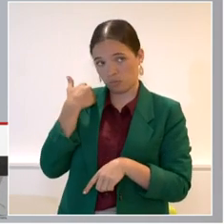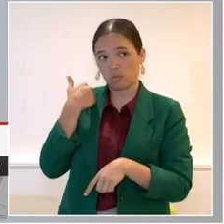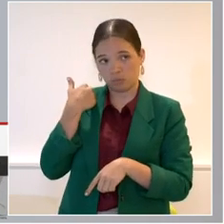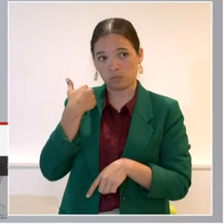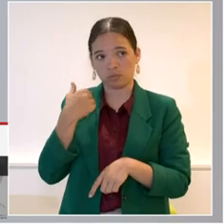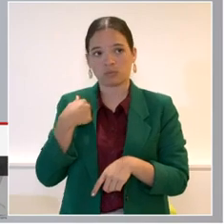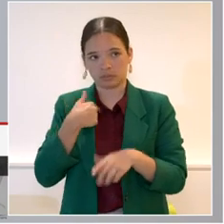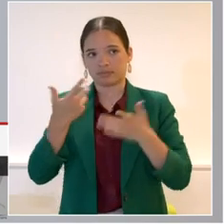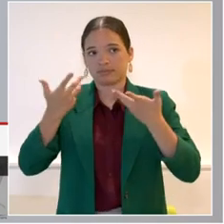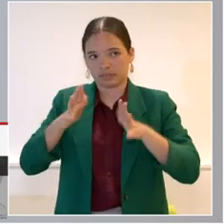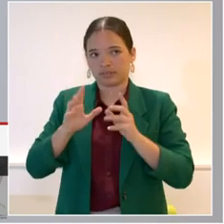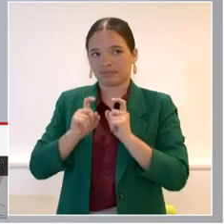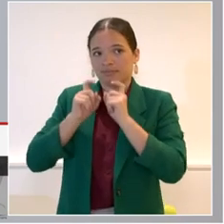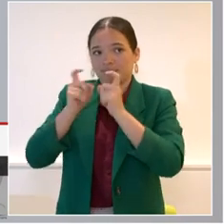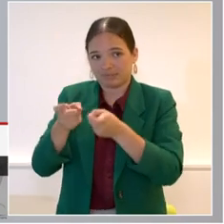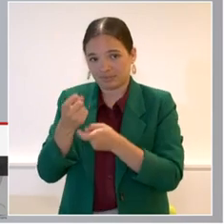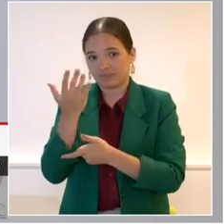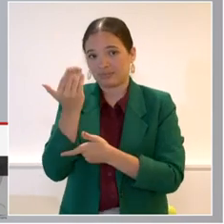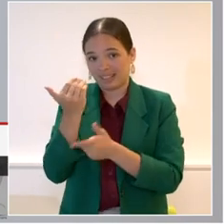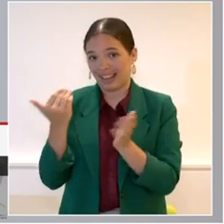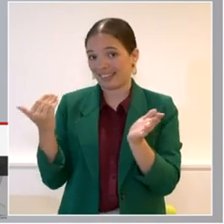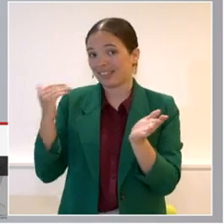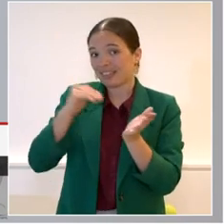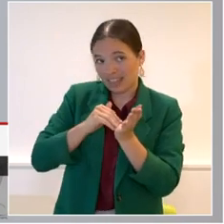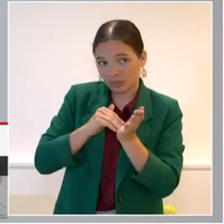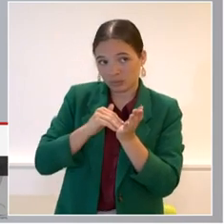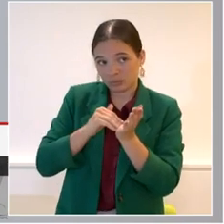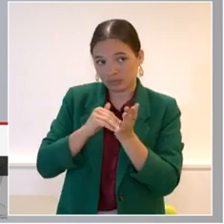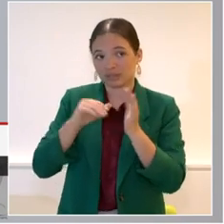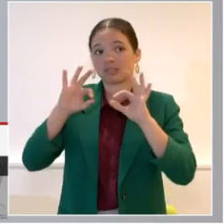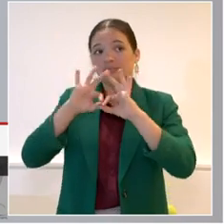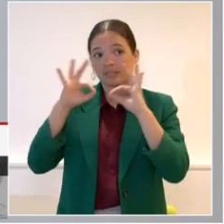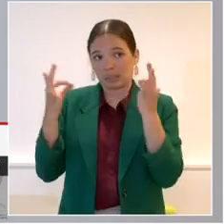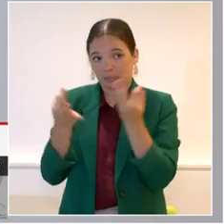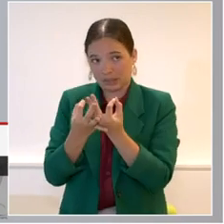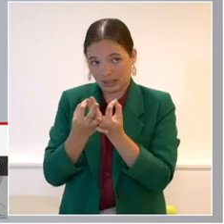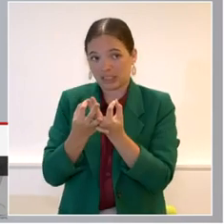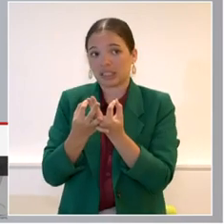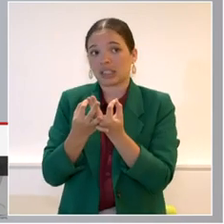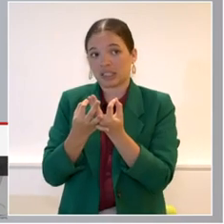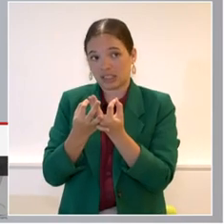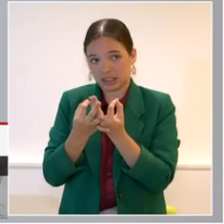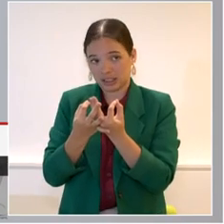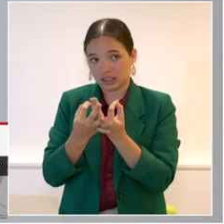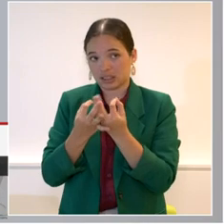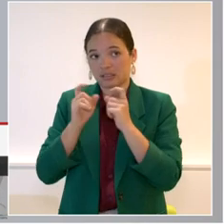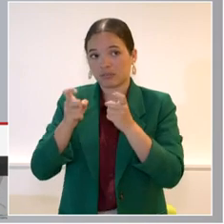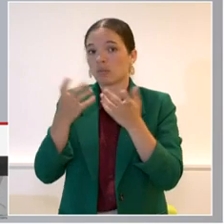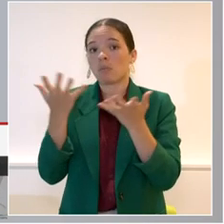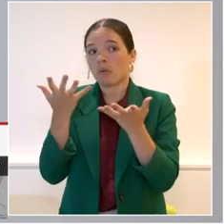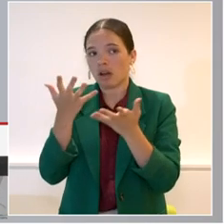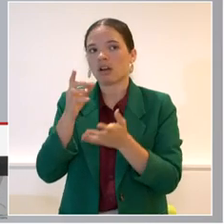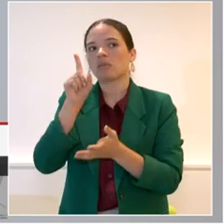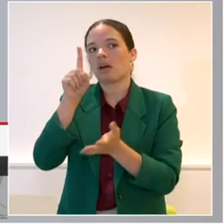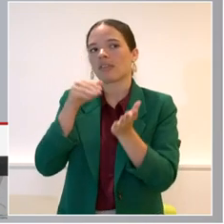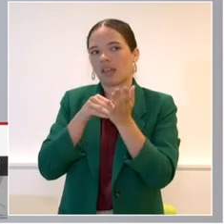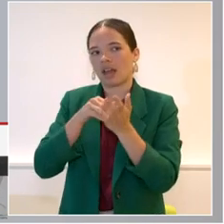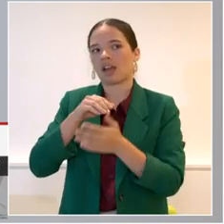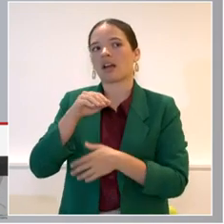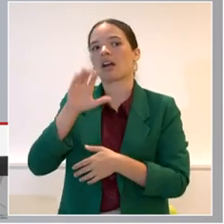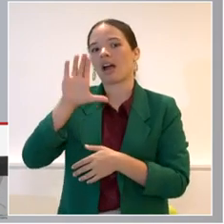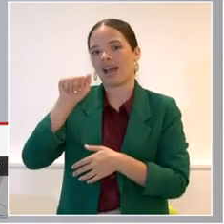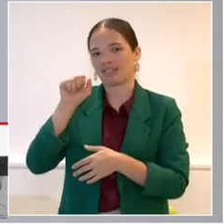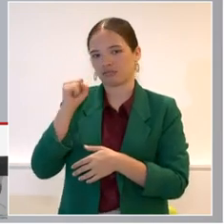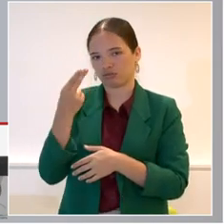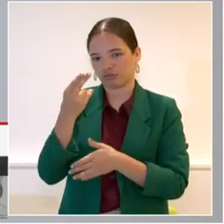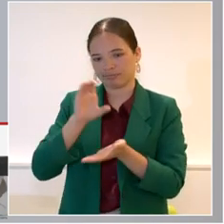provide 15,000 TANF families with $1,000 in cash to help them get their